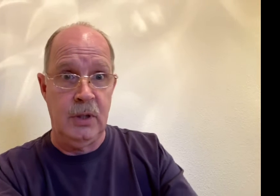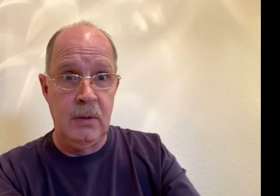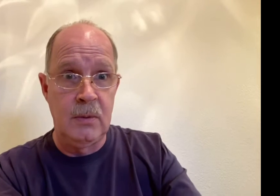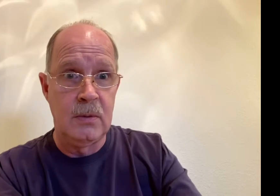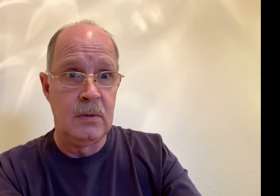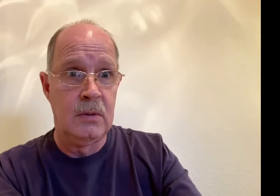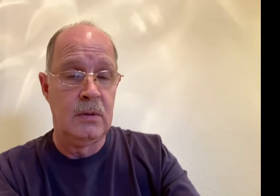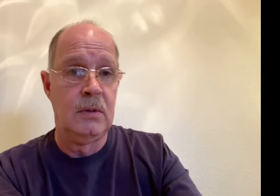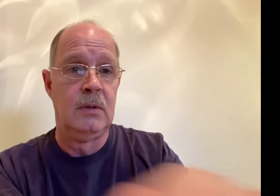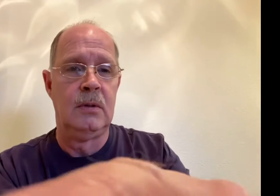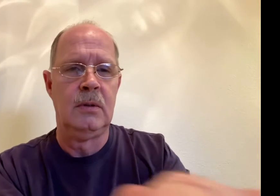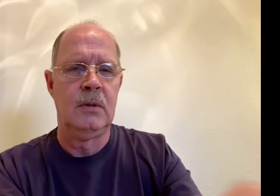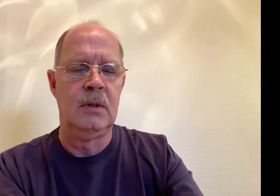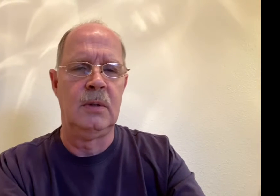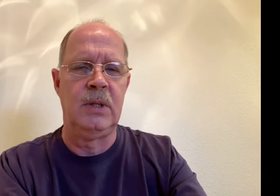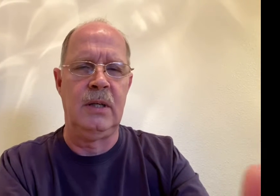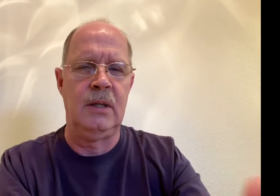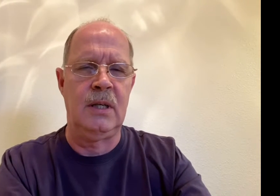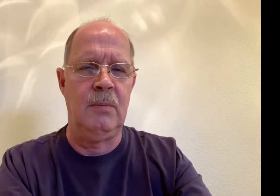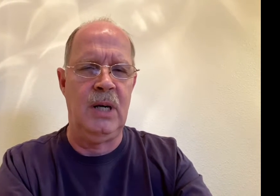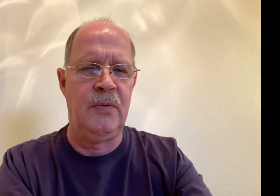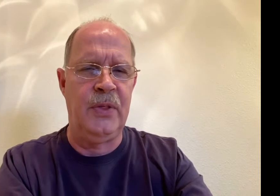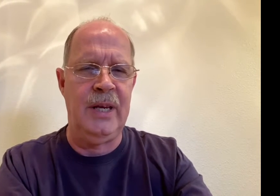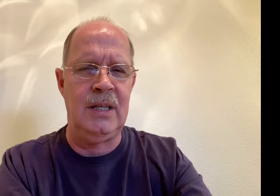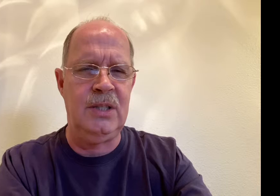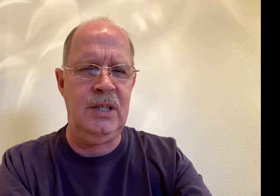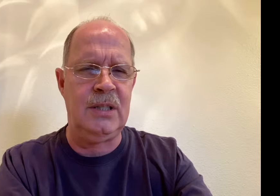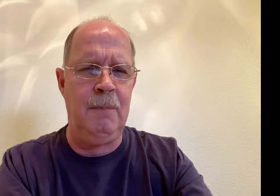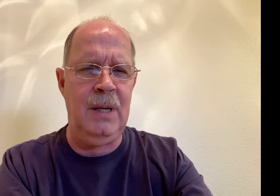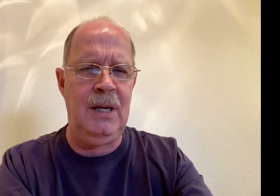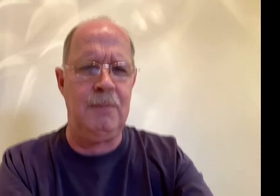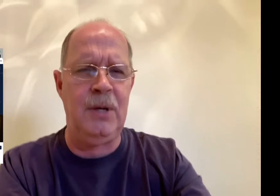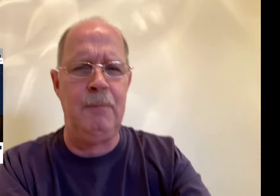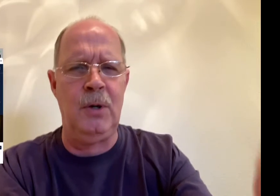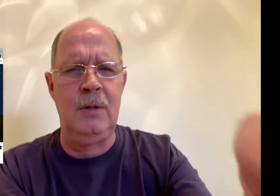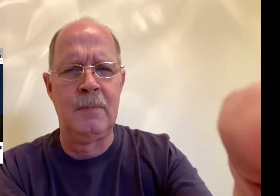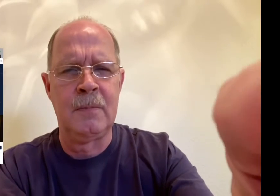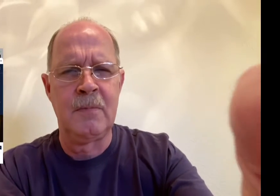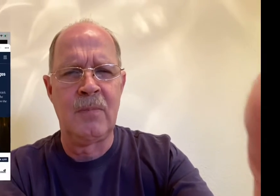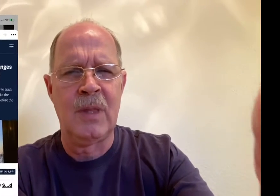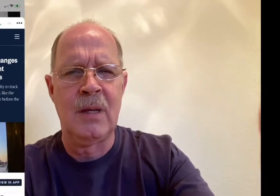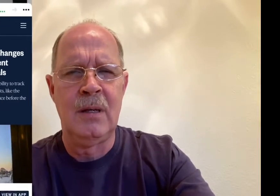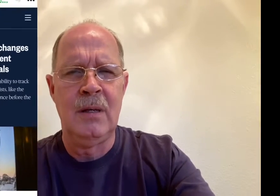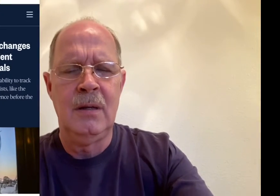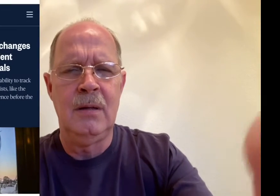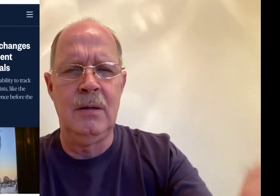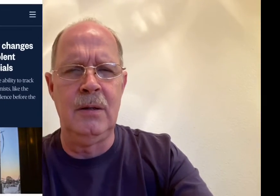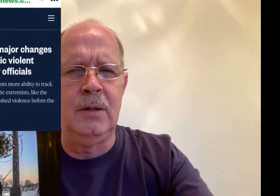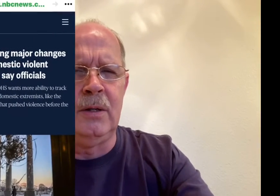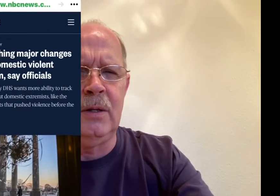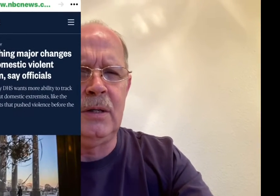Do you? I mean, come on, think just a minute, people.